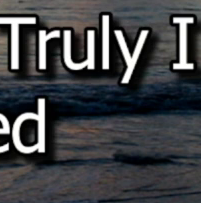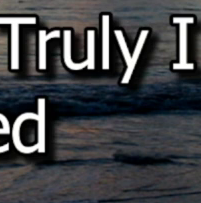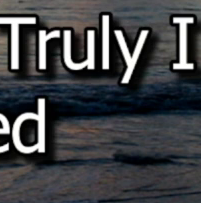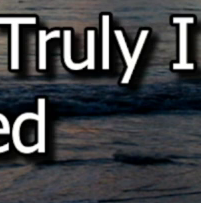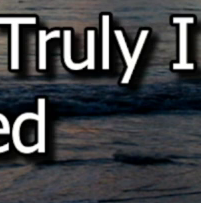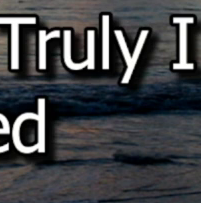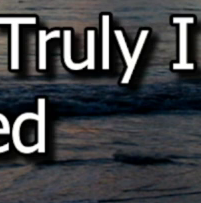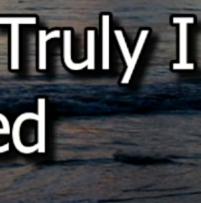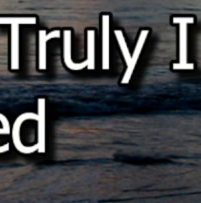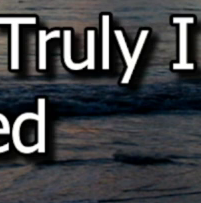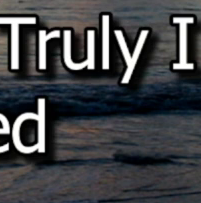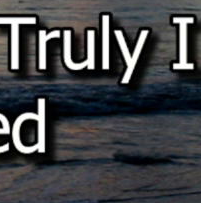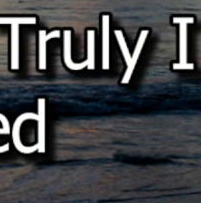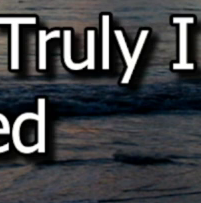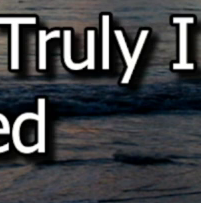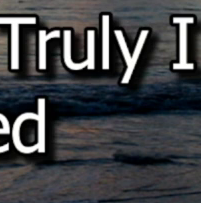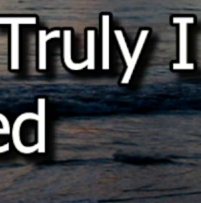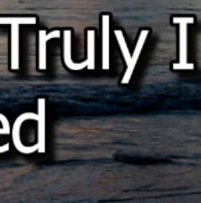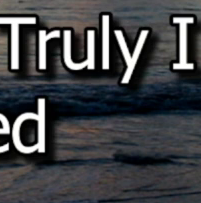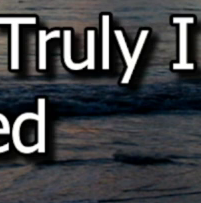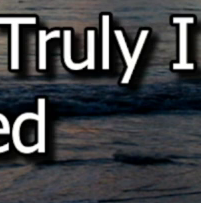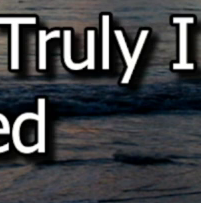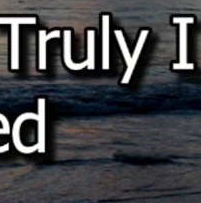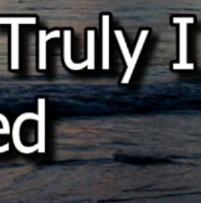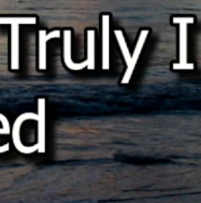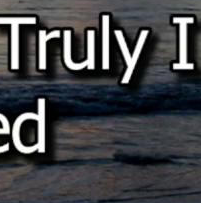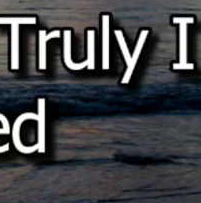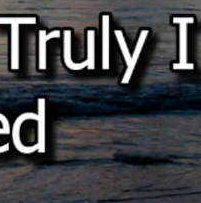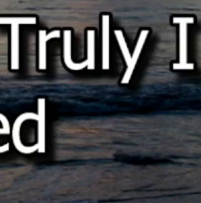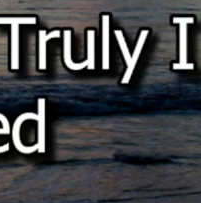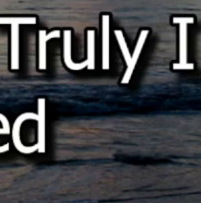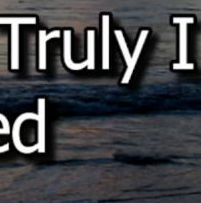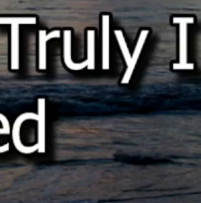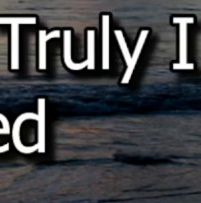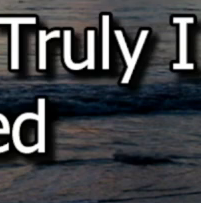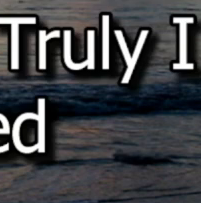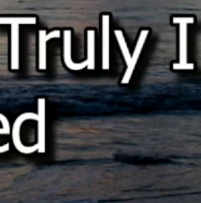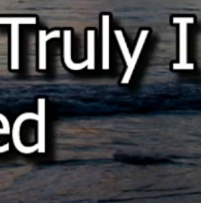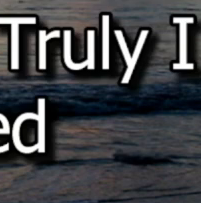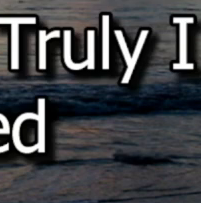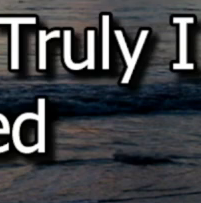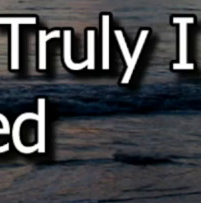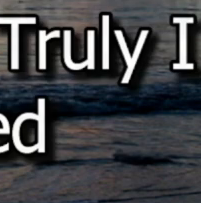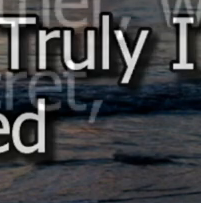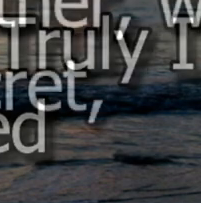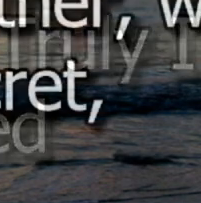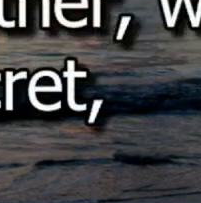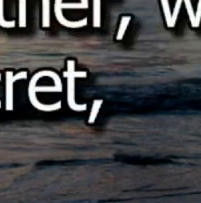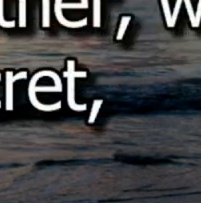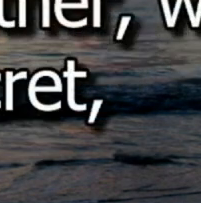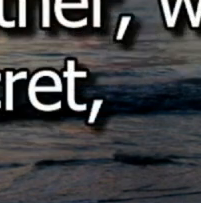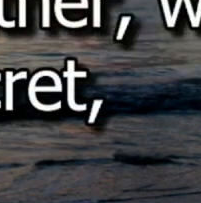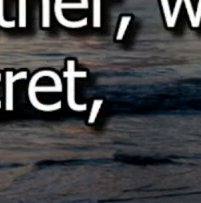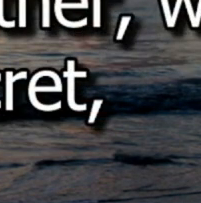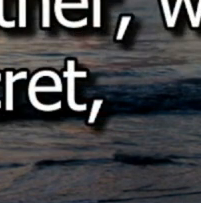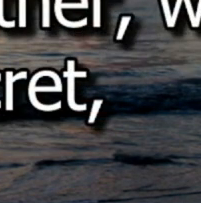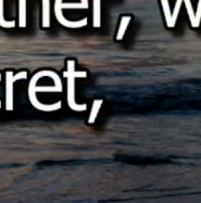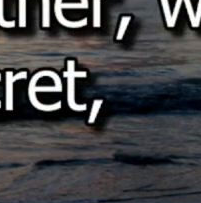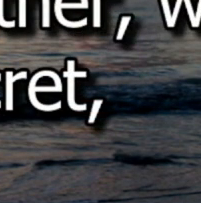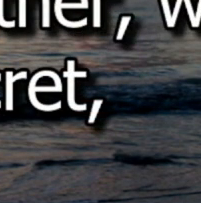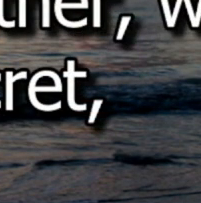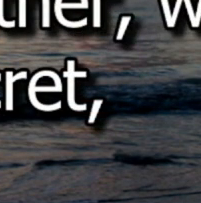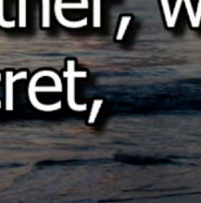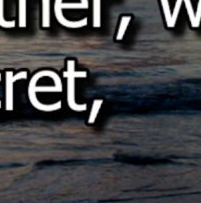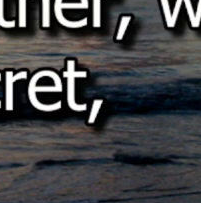be seen by others. Truly, I tell you, they have received their reward in full. Mm-hmm. But when